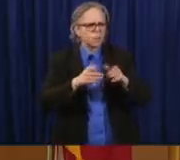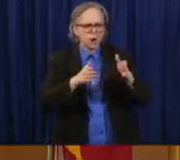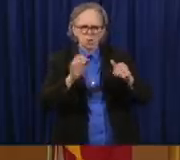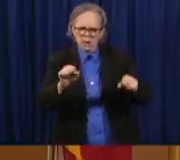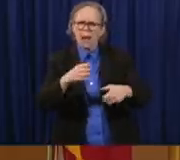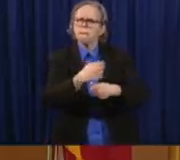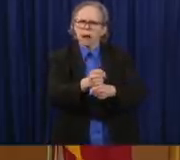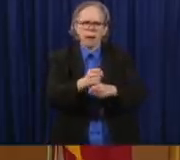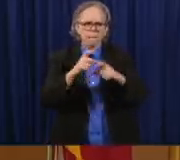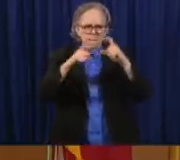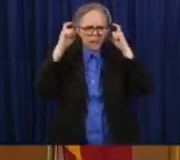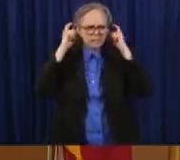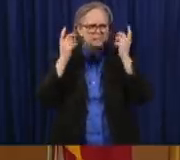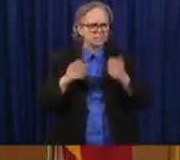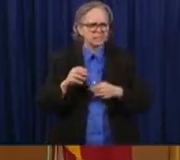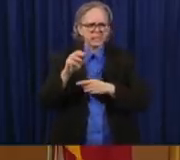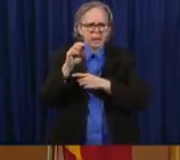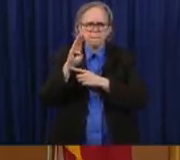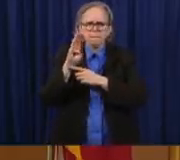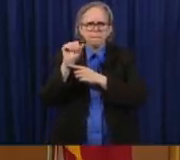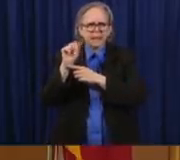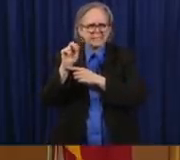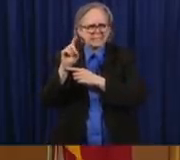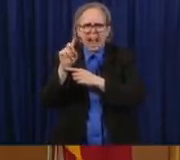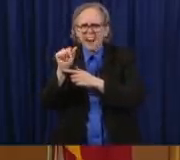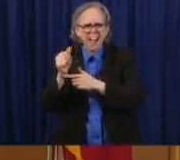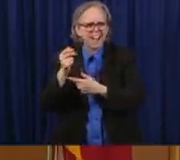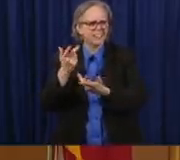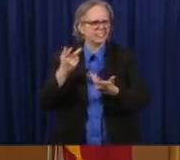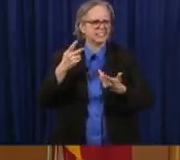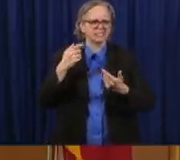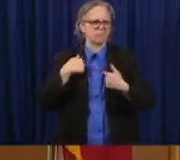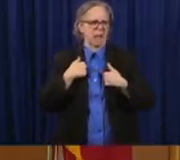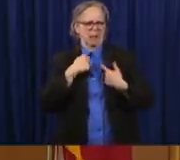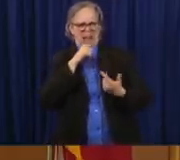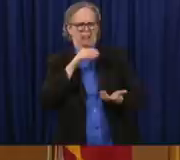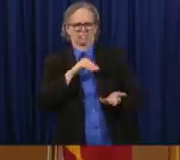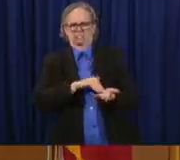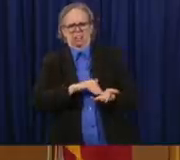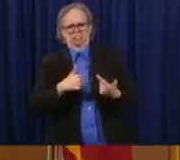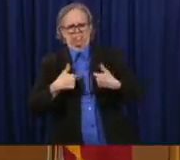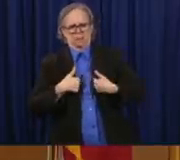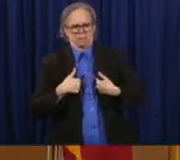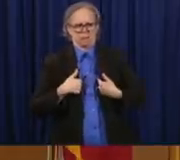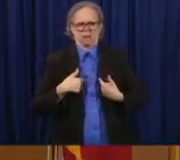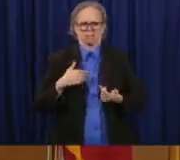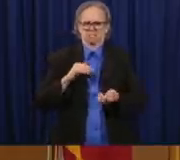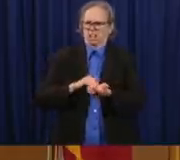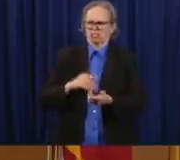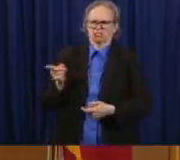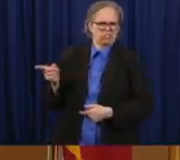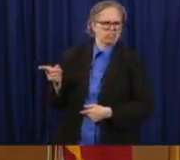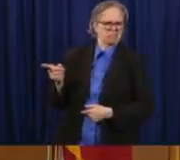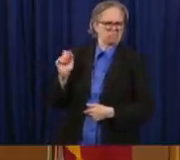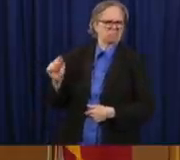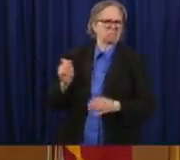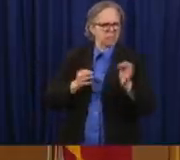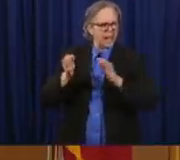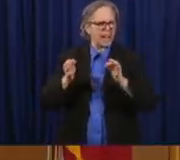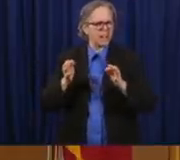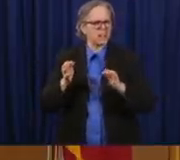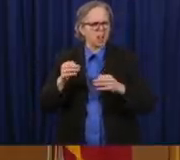bandana or something. And again, I'm not the doctor, but as Dr. Acton has explained to me and others have explained to me